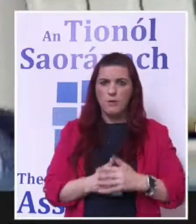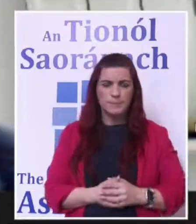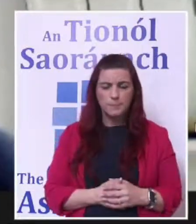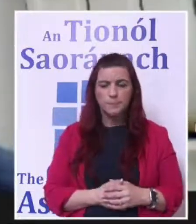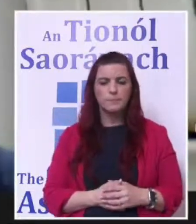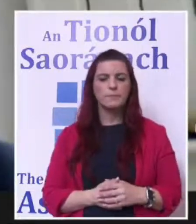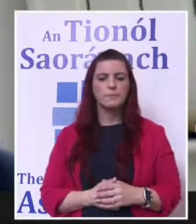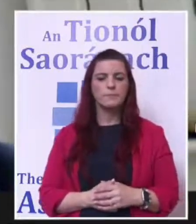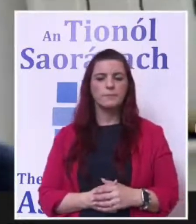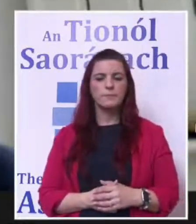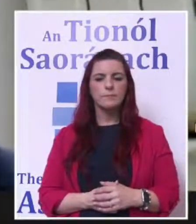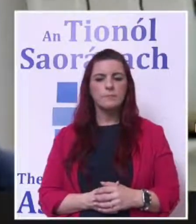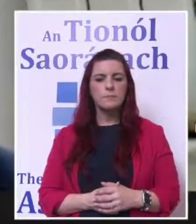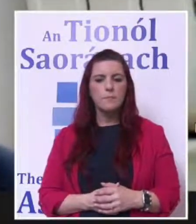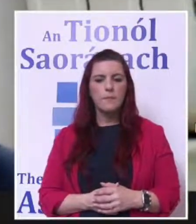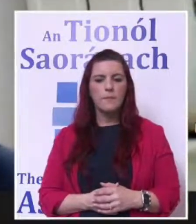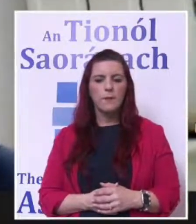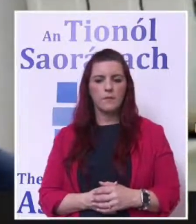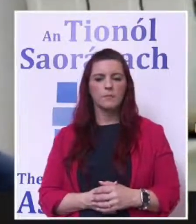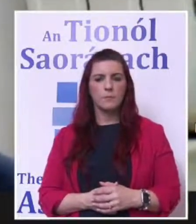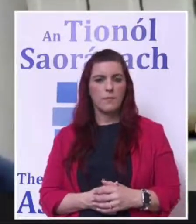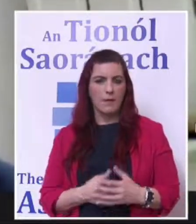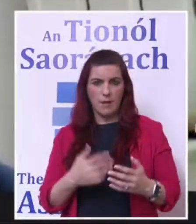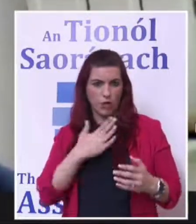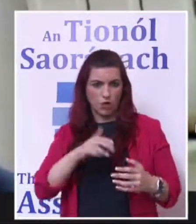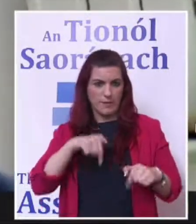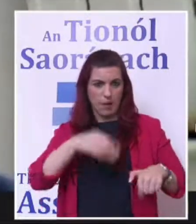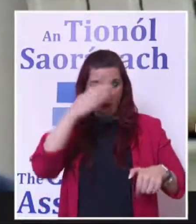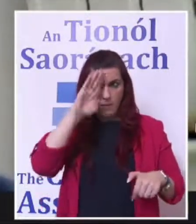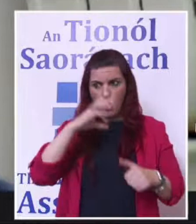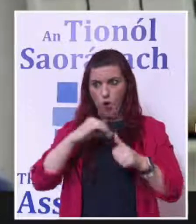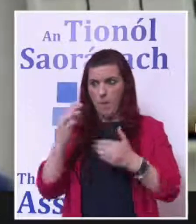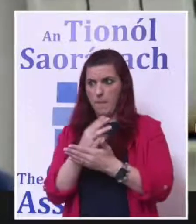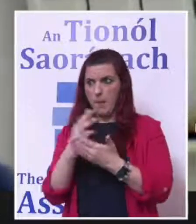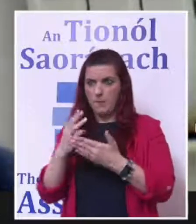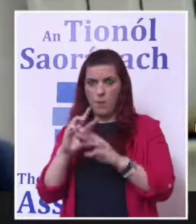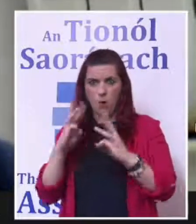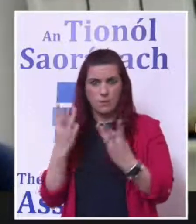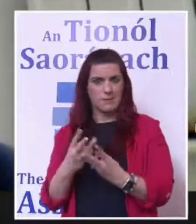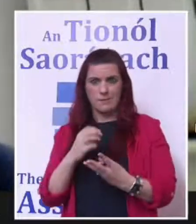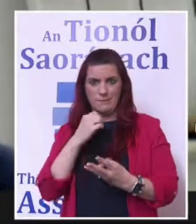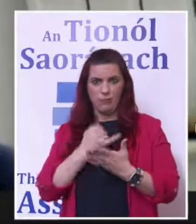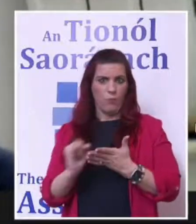Ireland, and indeed in other parts of the globe. Now, in saying all of that,